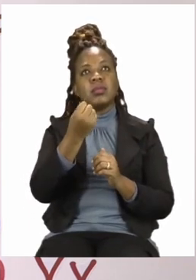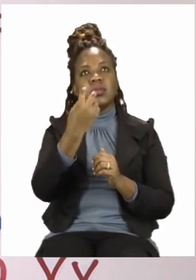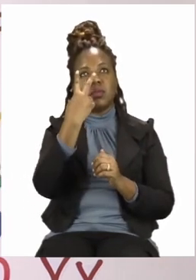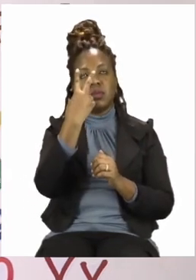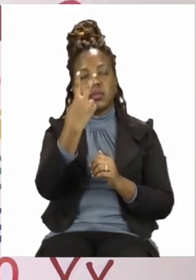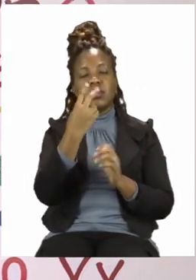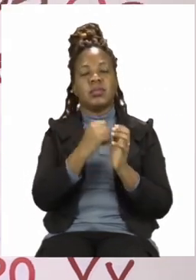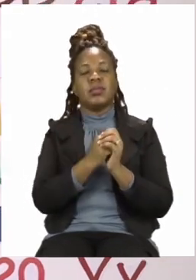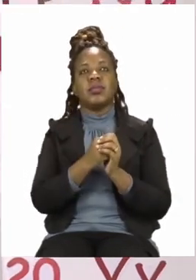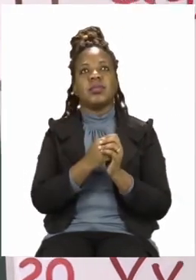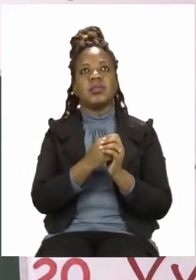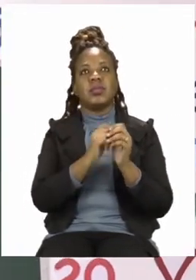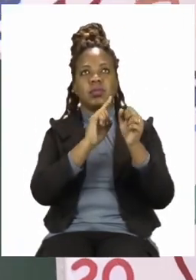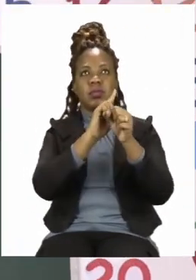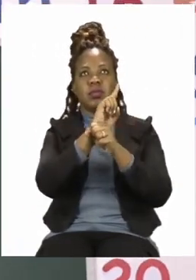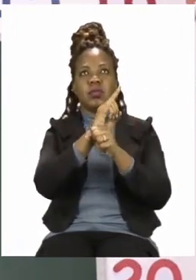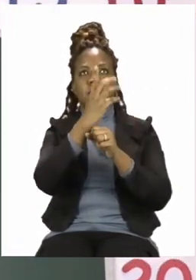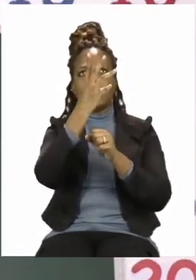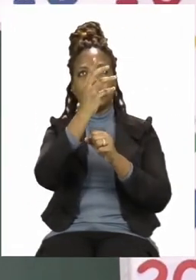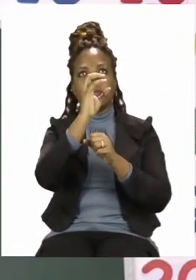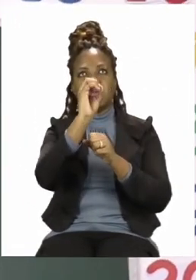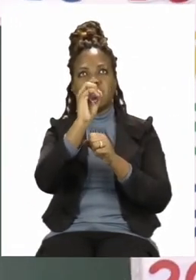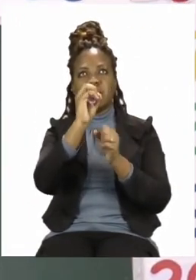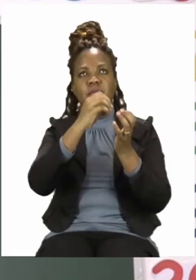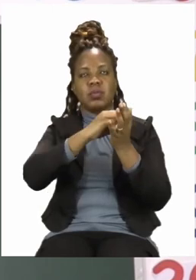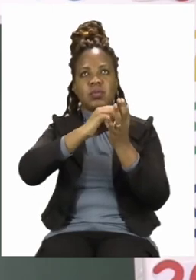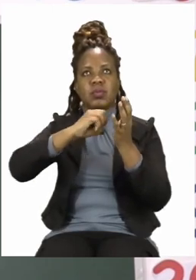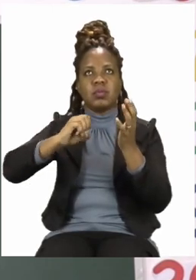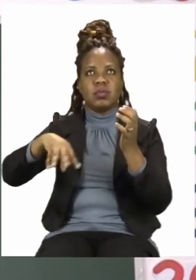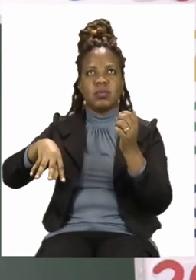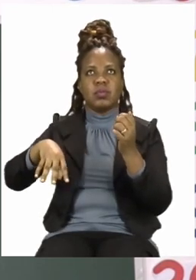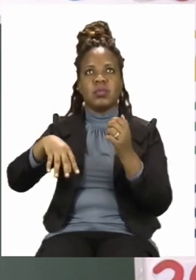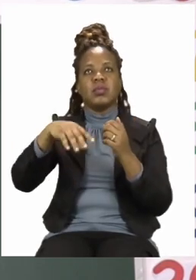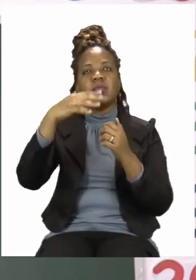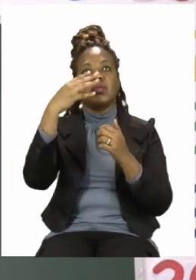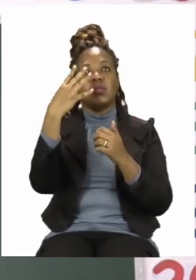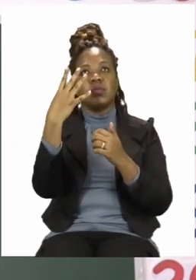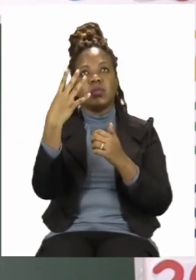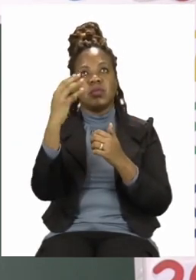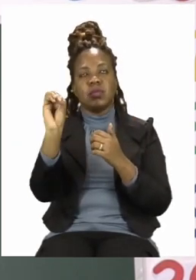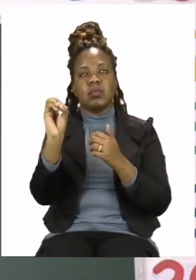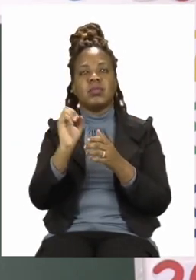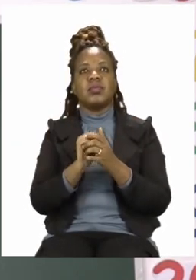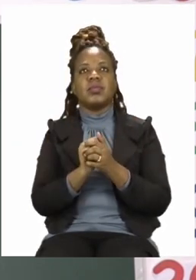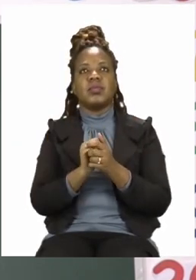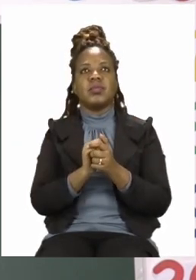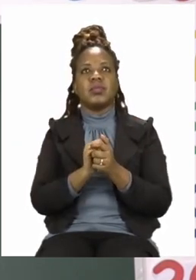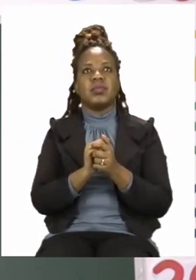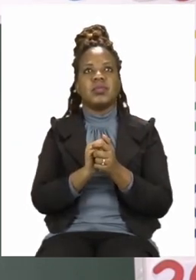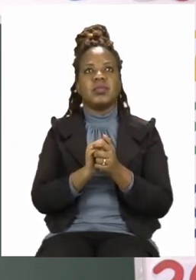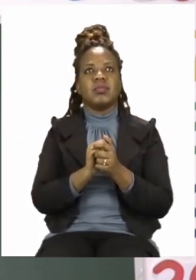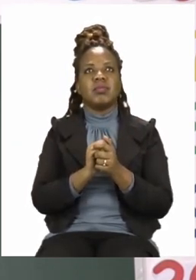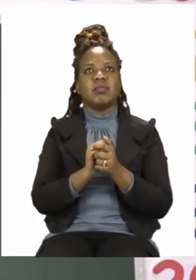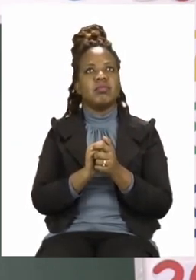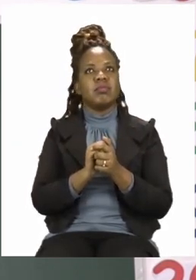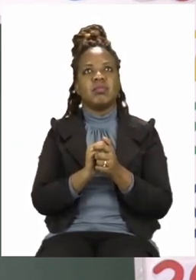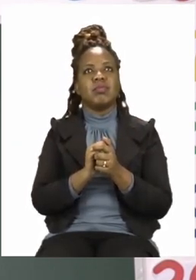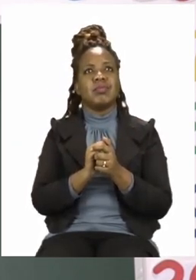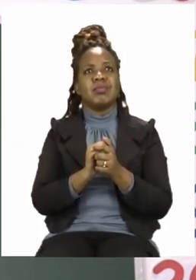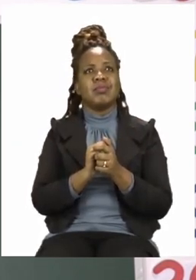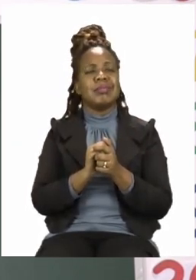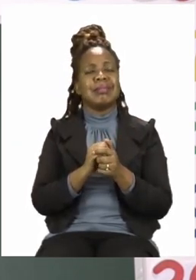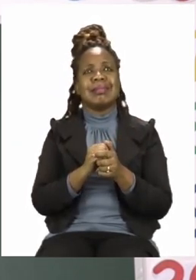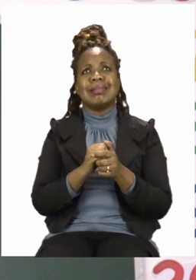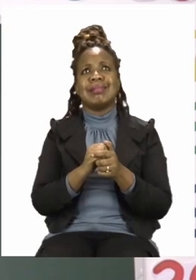two. This one says 60 minus 40. Now that's a big number to try and